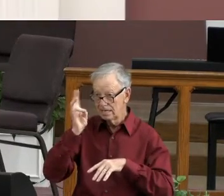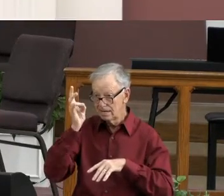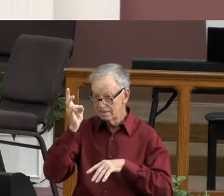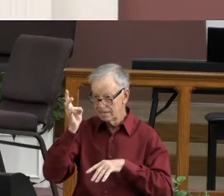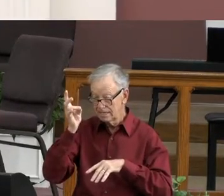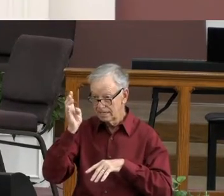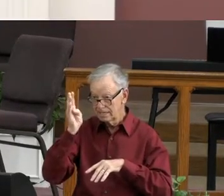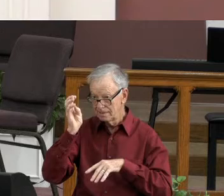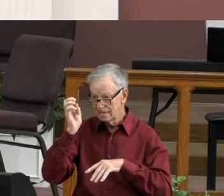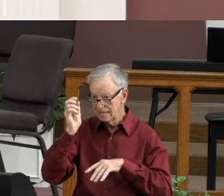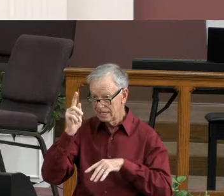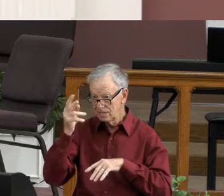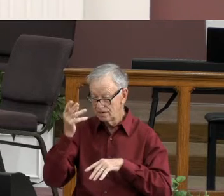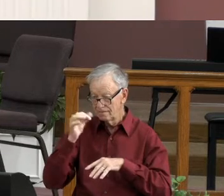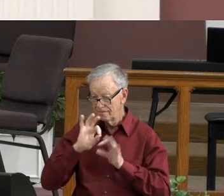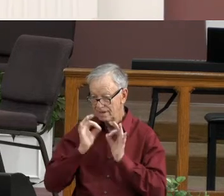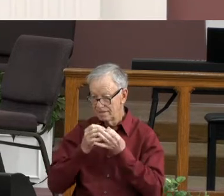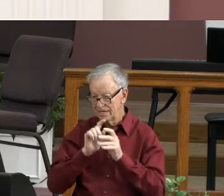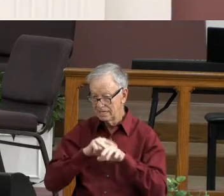You're having family time.